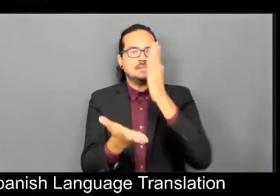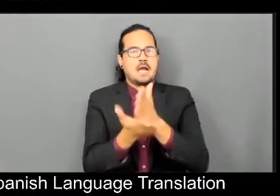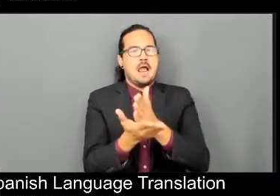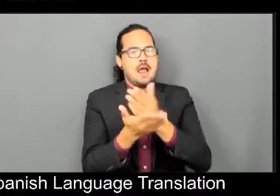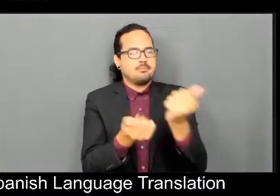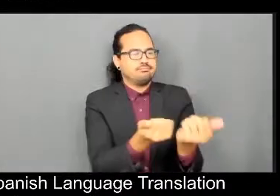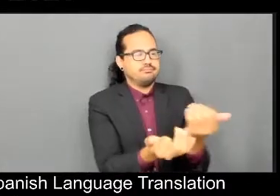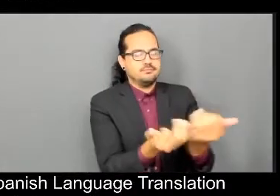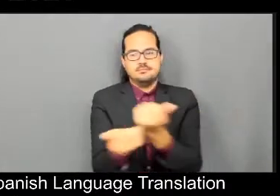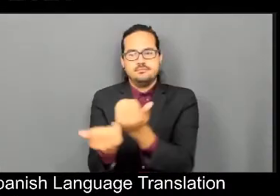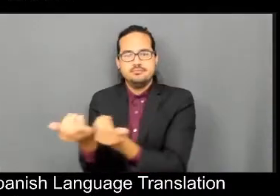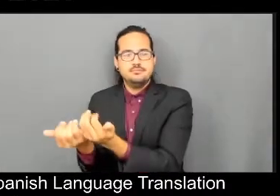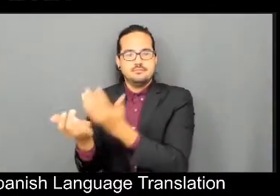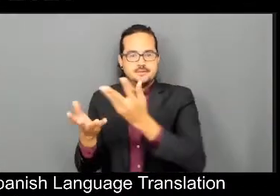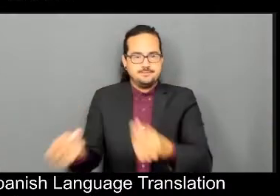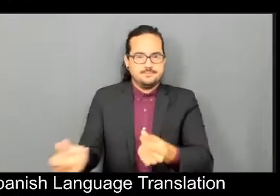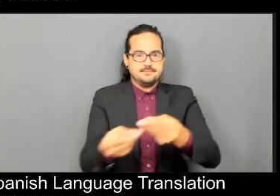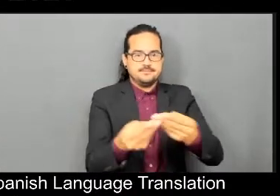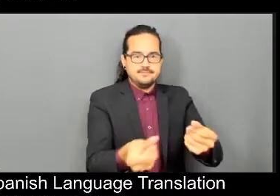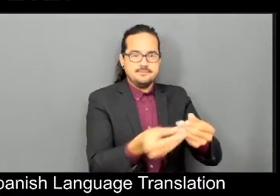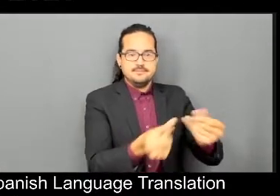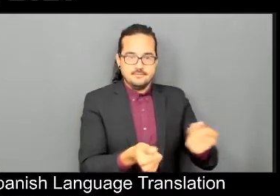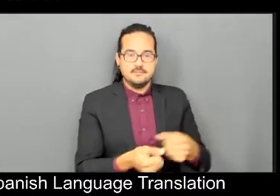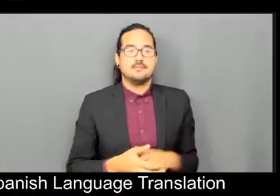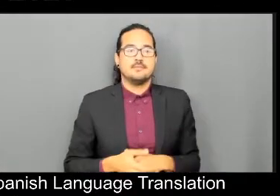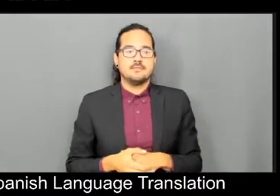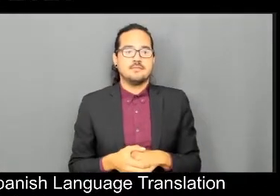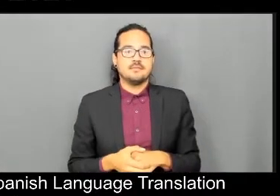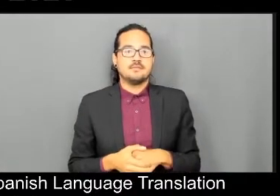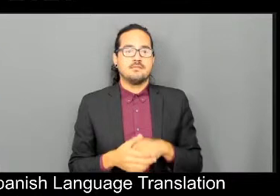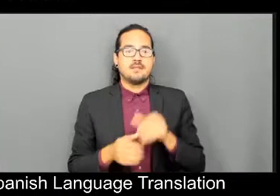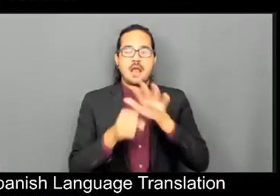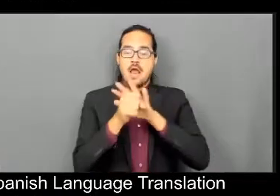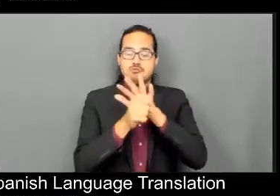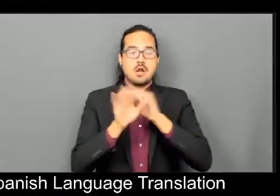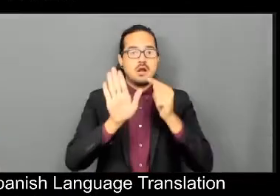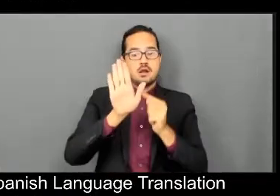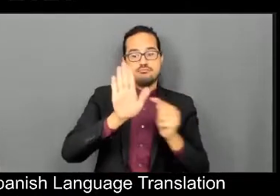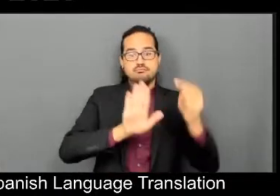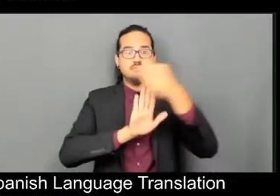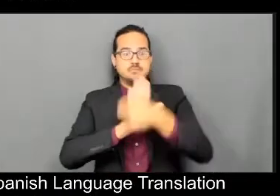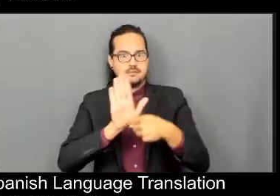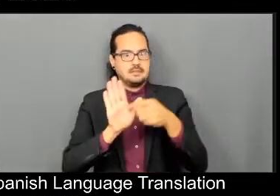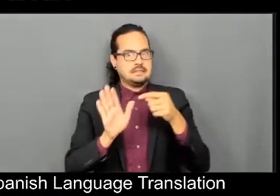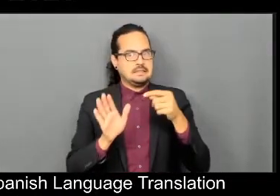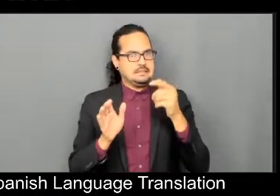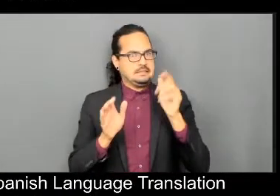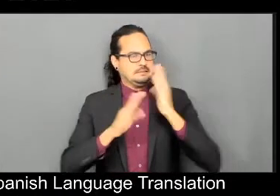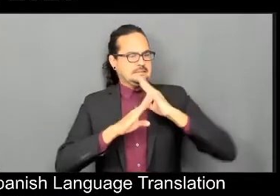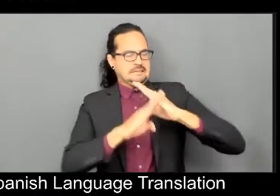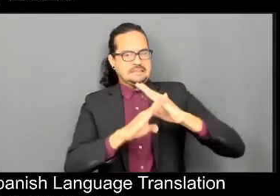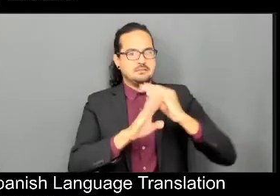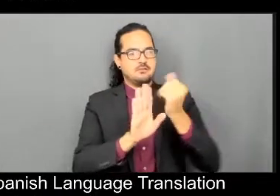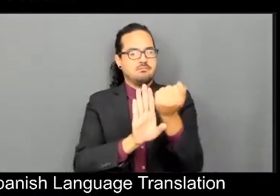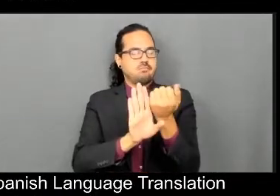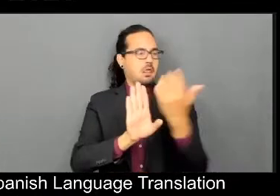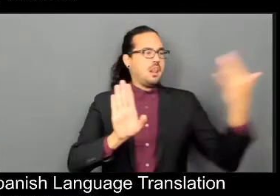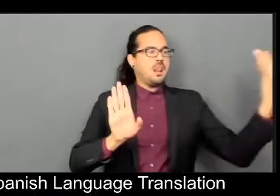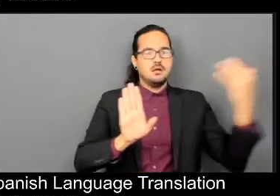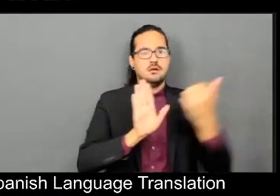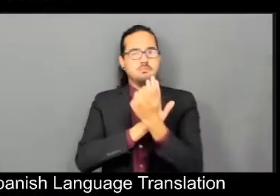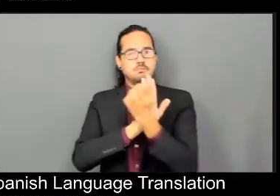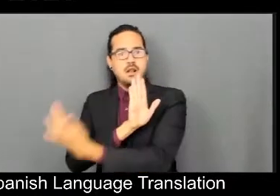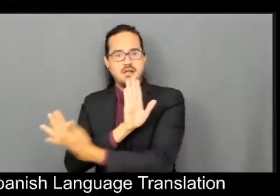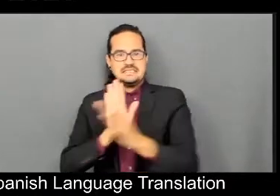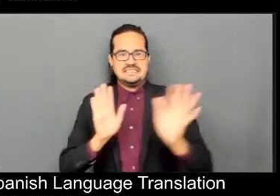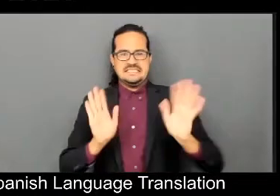where the chance of the fire wanting to move or escape and get into trees and spot out, and or where it